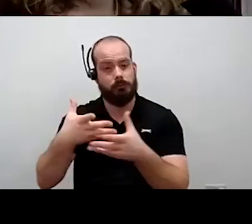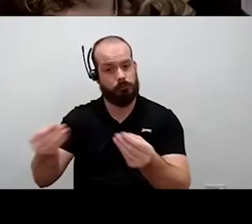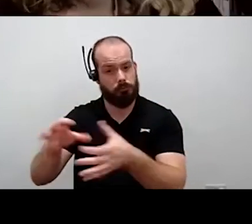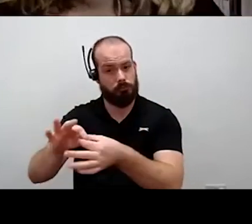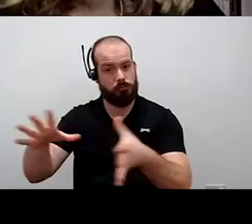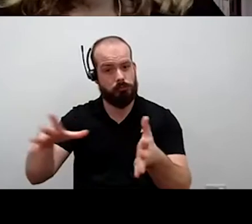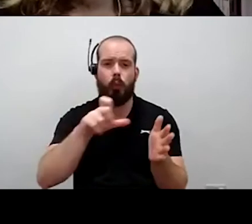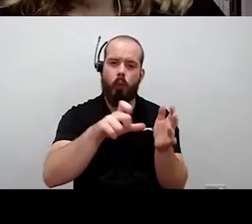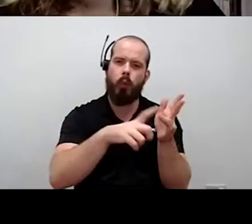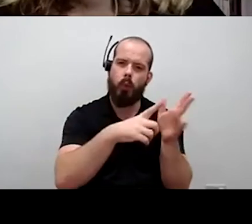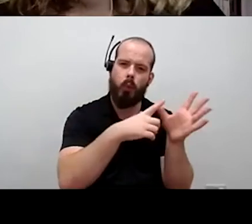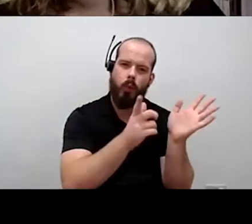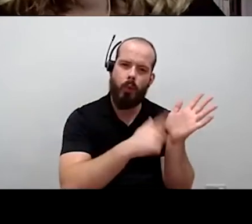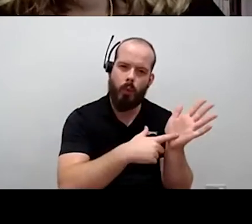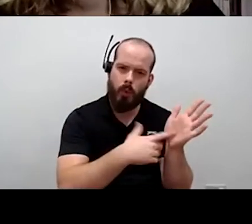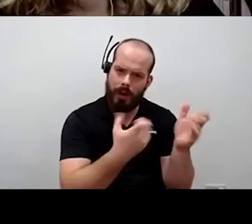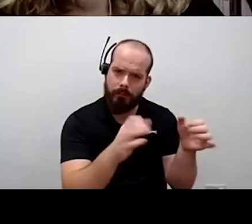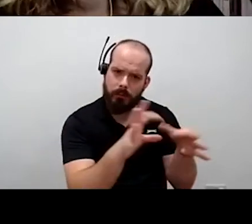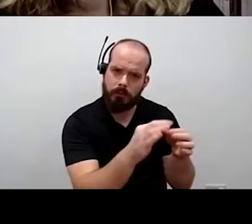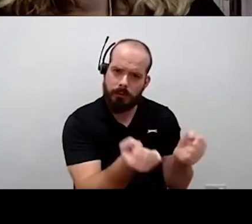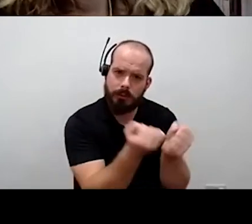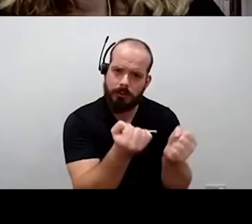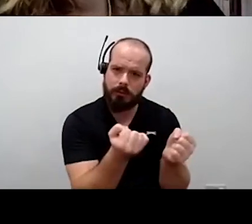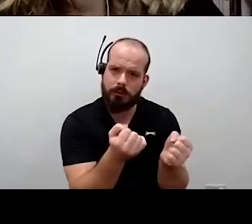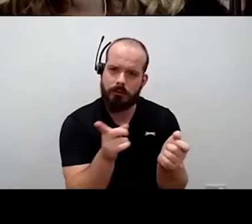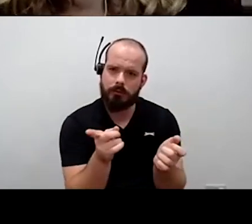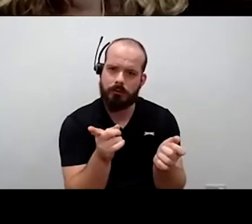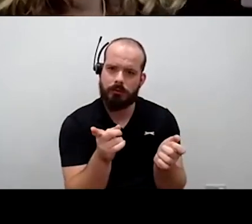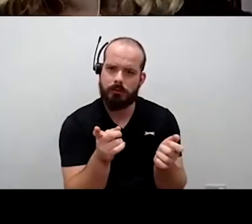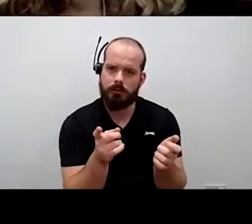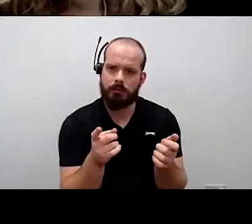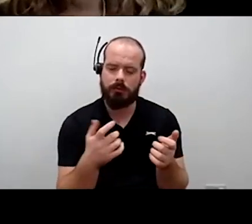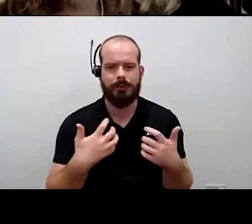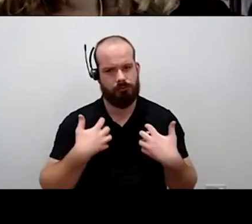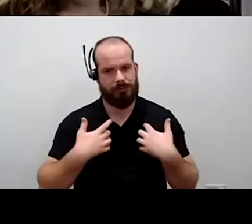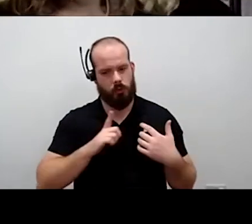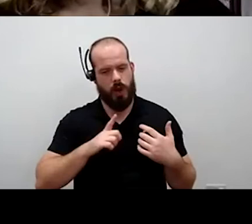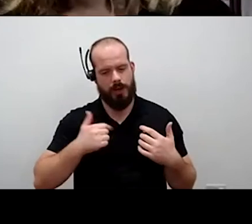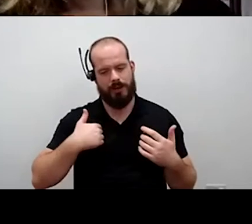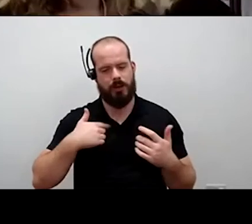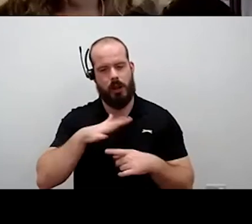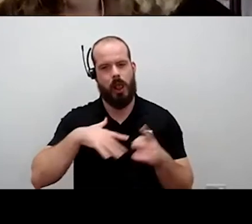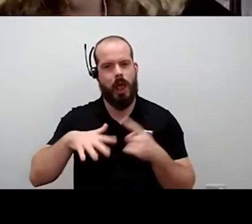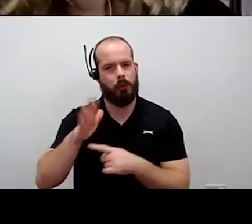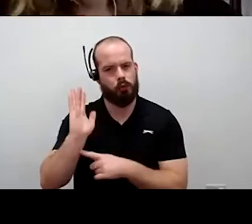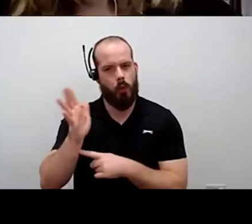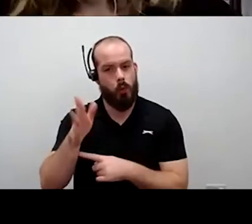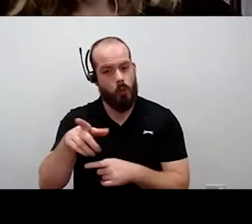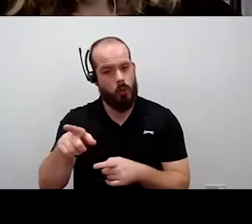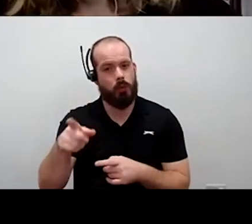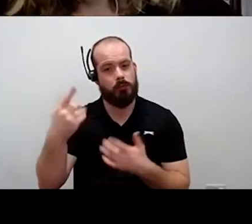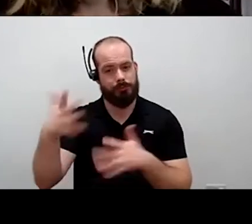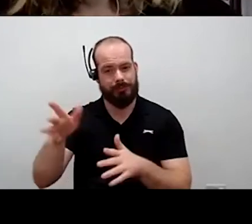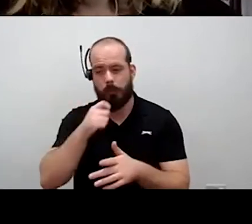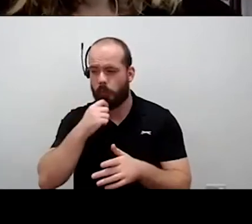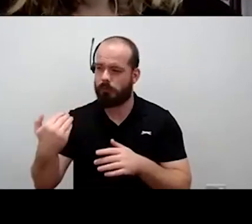that a journalist was asking me the other day, because everyone's interested in the UK energy mix just because we're hosting the climate talk. So we're like, oh, is it easier for Britain to phase